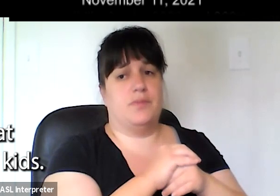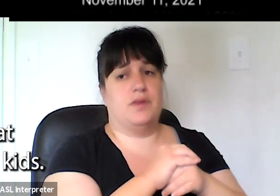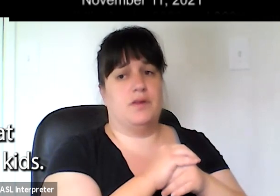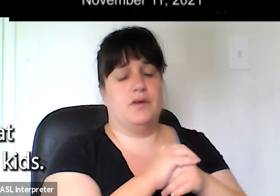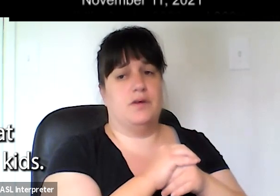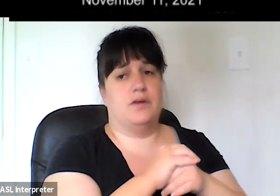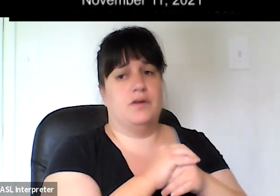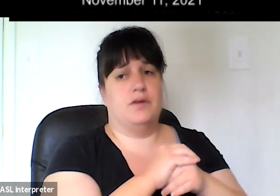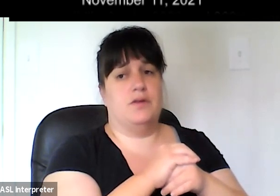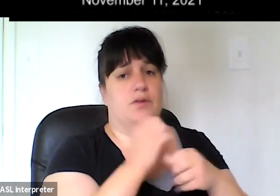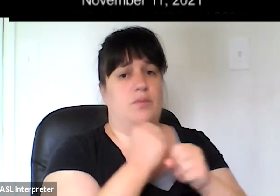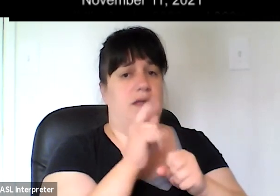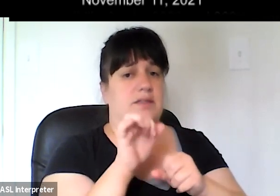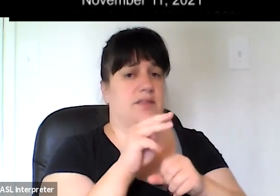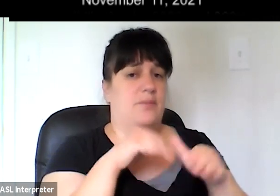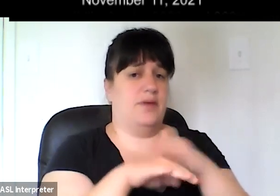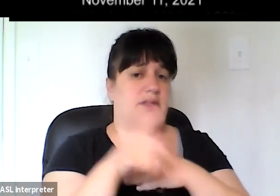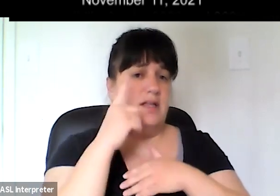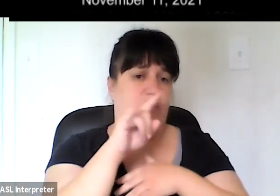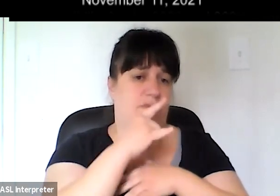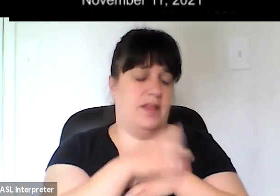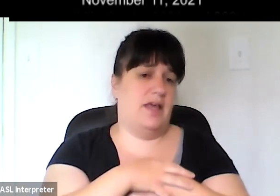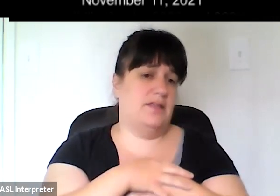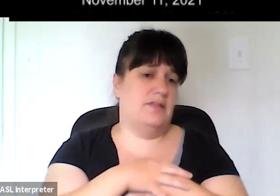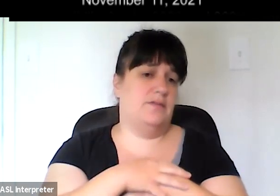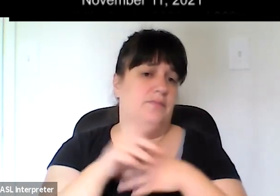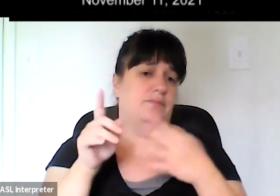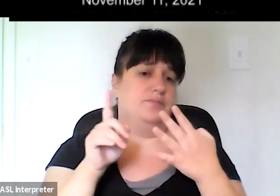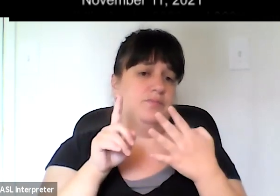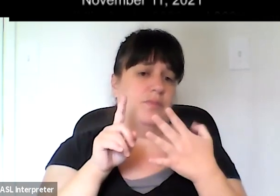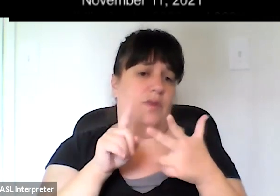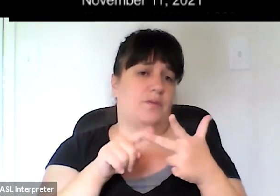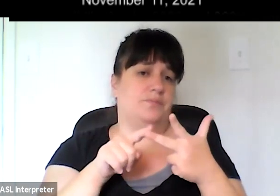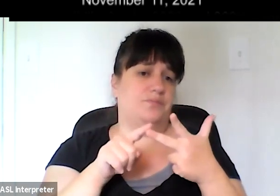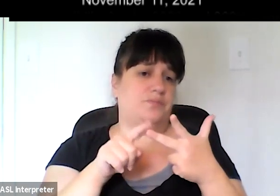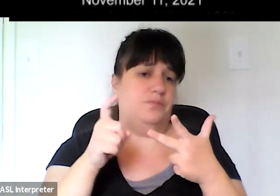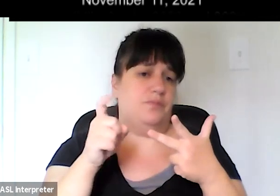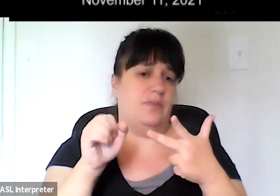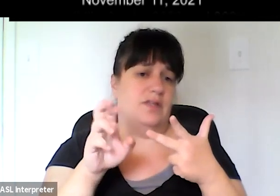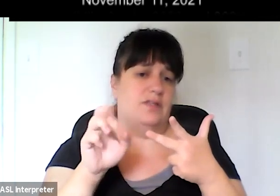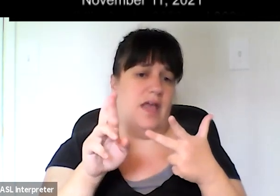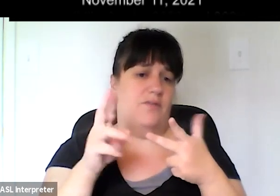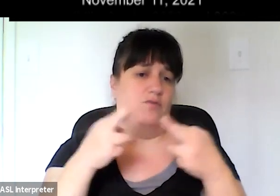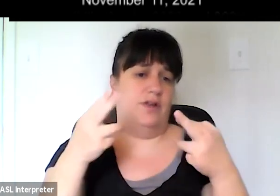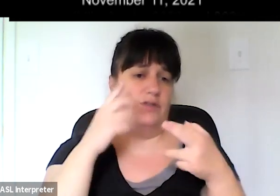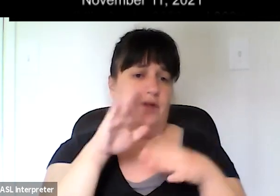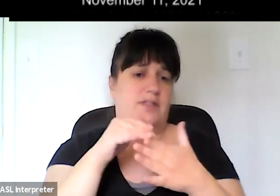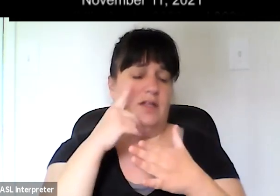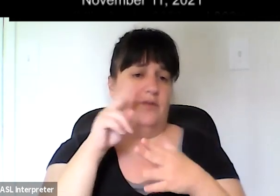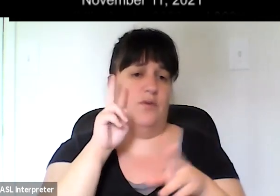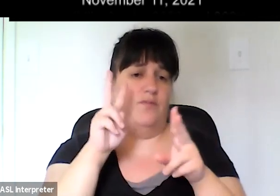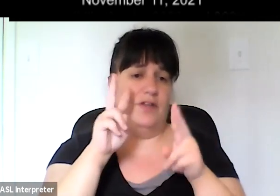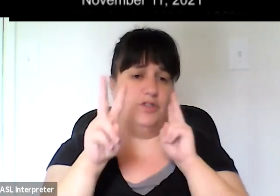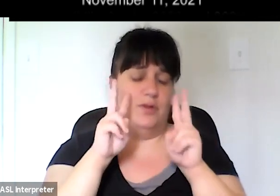accessible for these kids. And thirdly is the Xavier's Resource Center for the Visually Challenged. I would